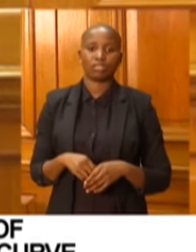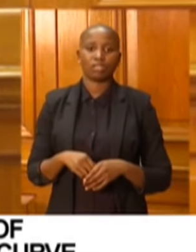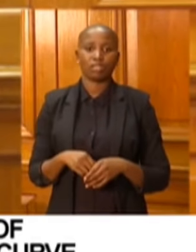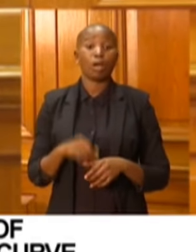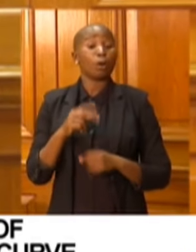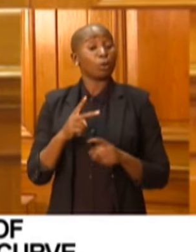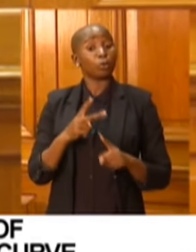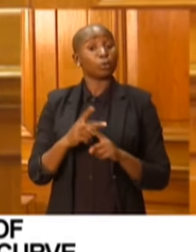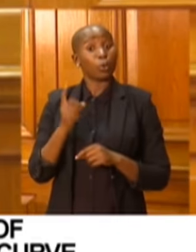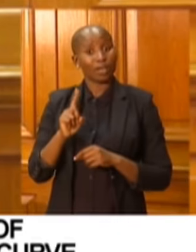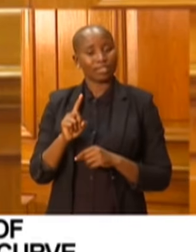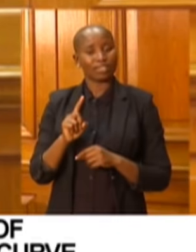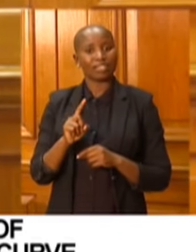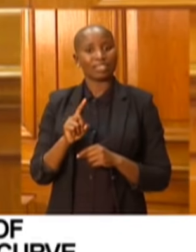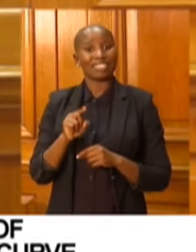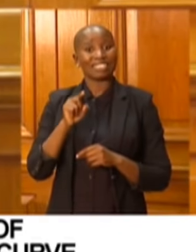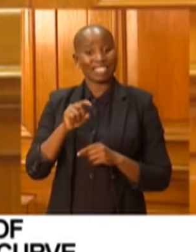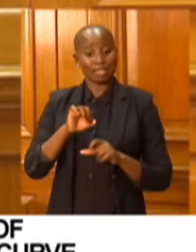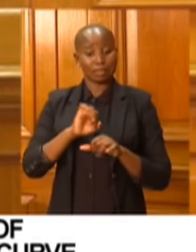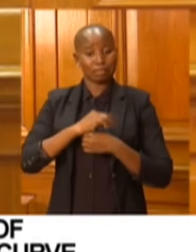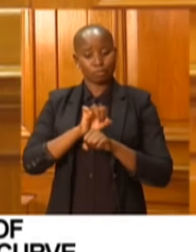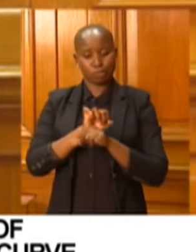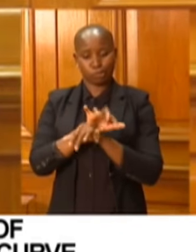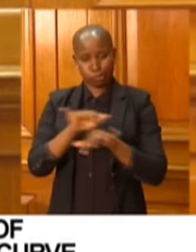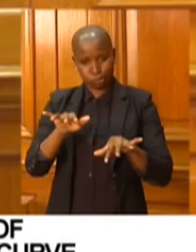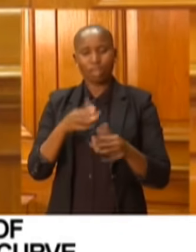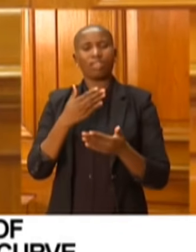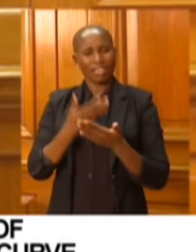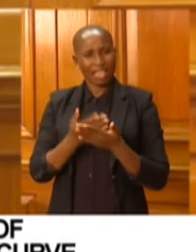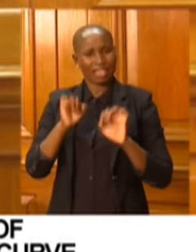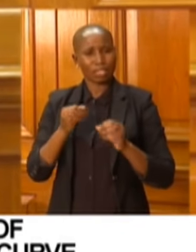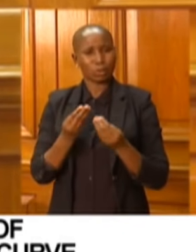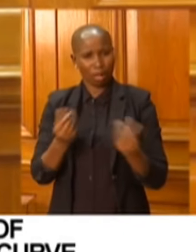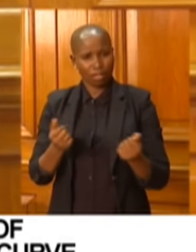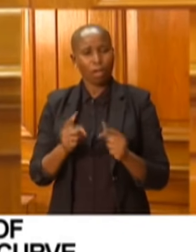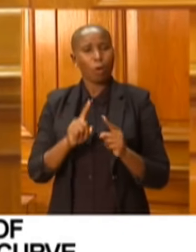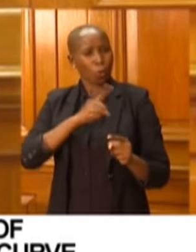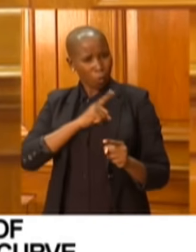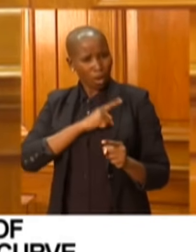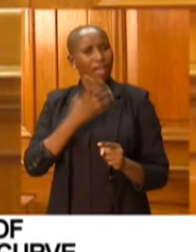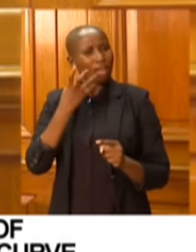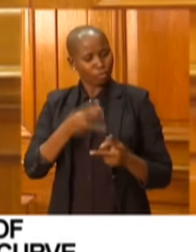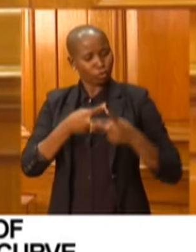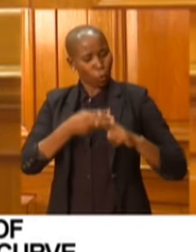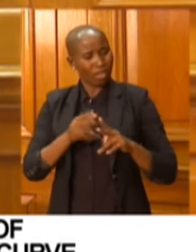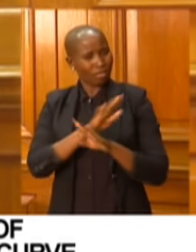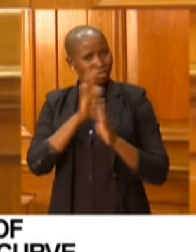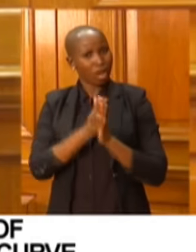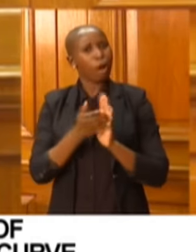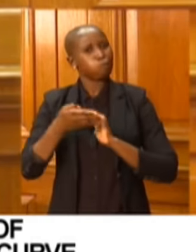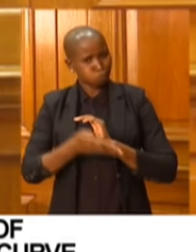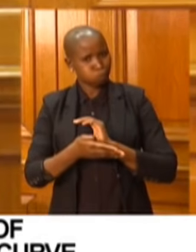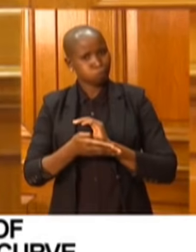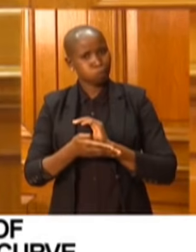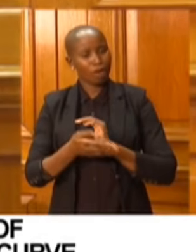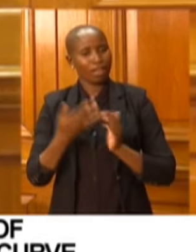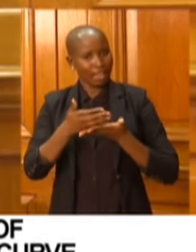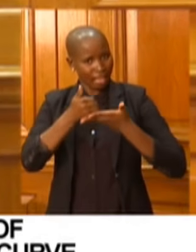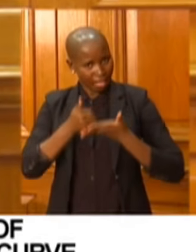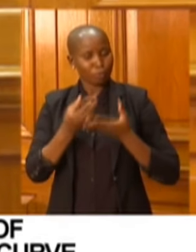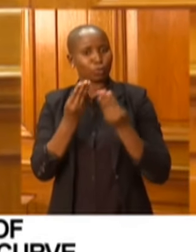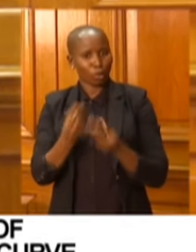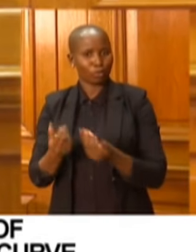transmission, we have all the tools that we need that we've been talking about for the past few months.